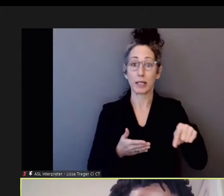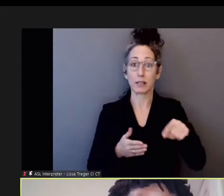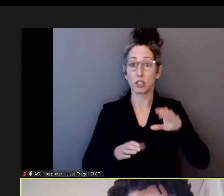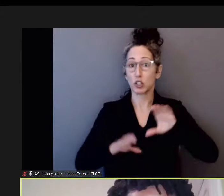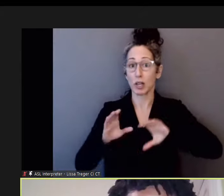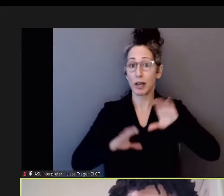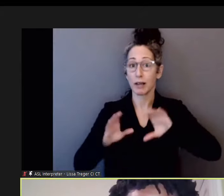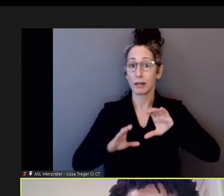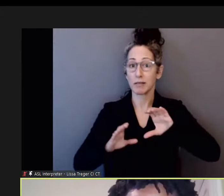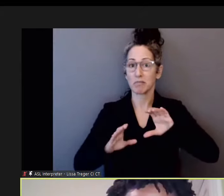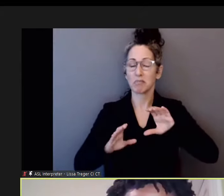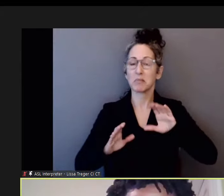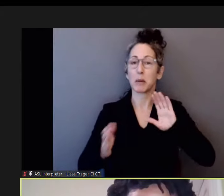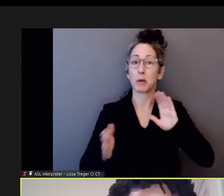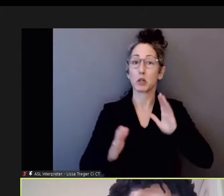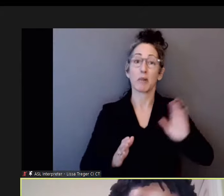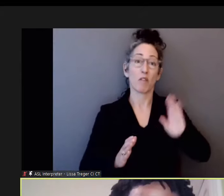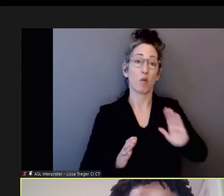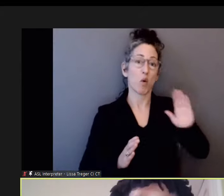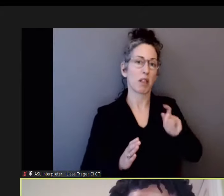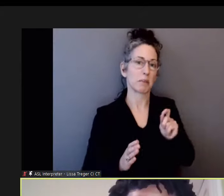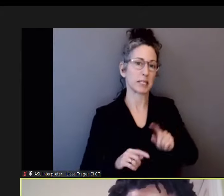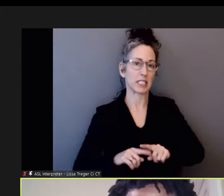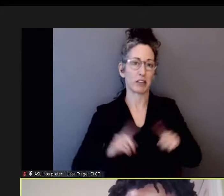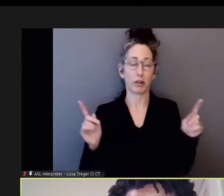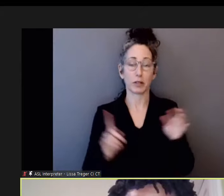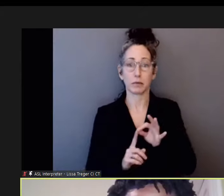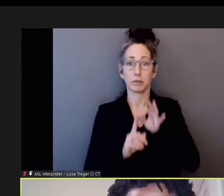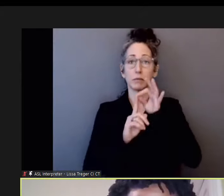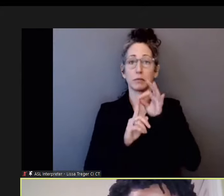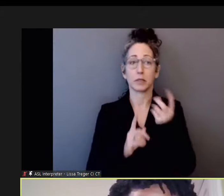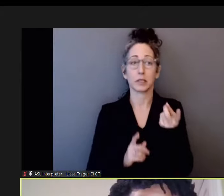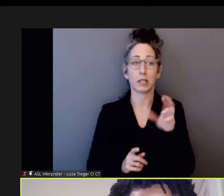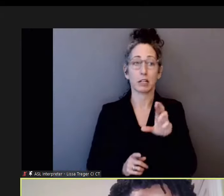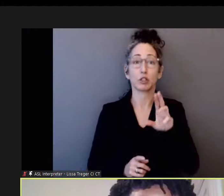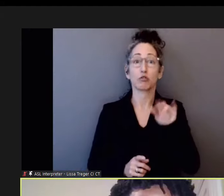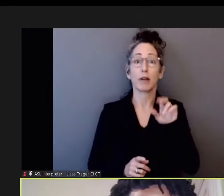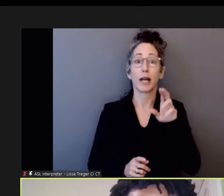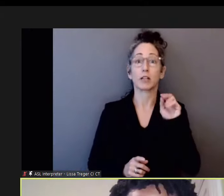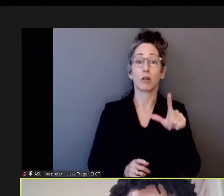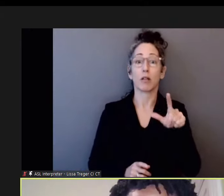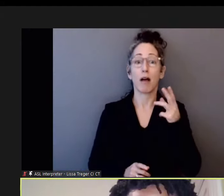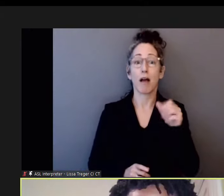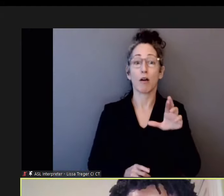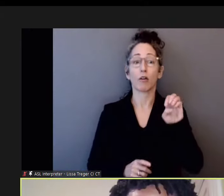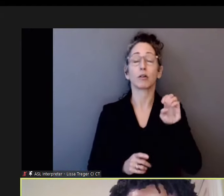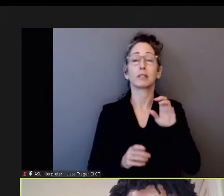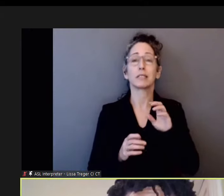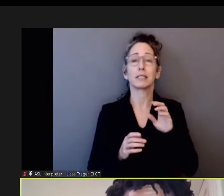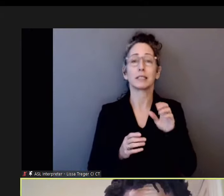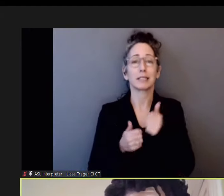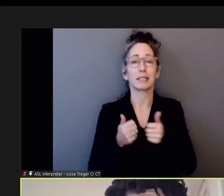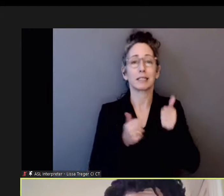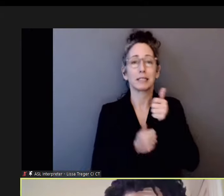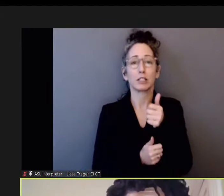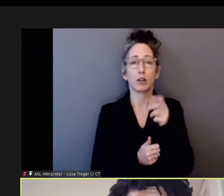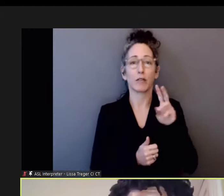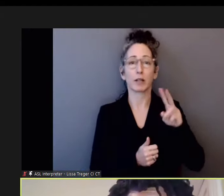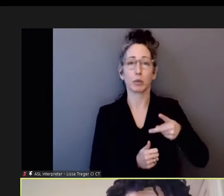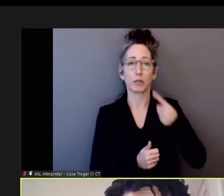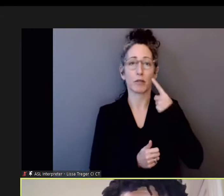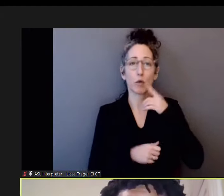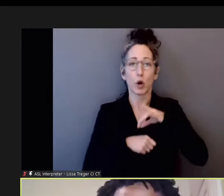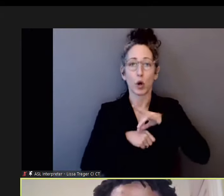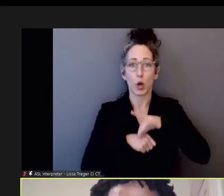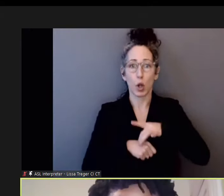from the others we've brought you. Today, we will have a presentation from Dr. Randall Heyer, the Senior Vice President for Global Medical Affairs